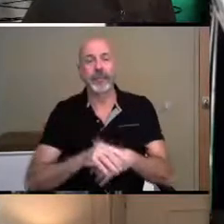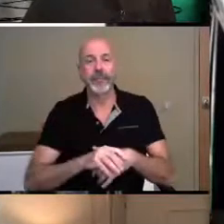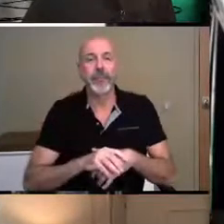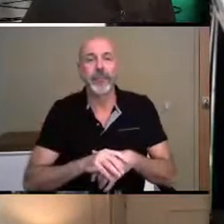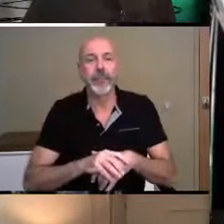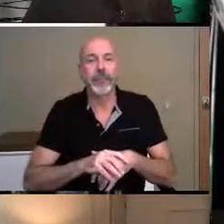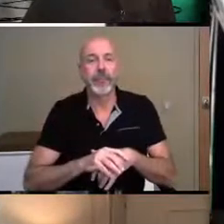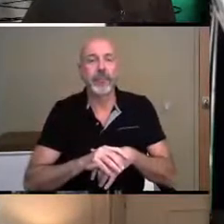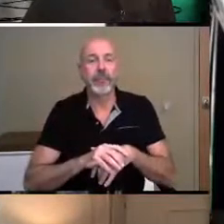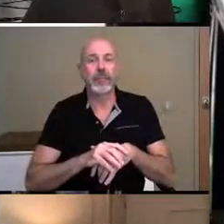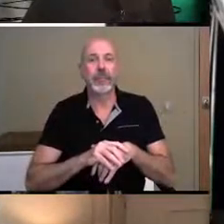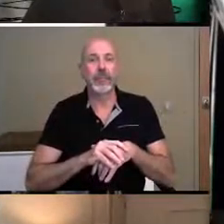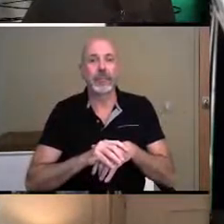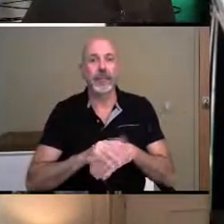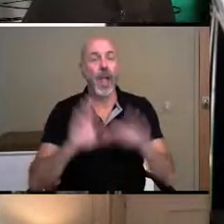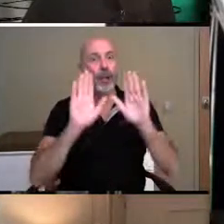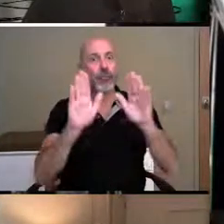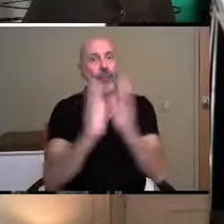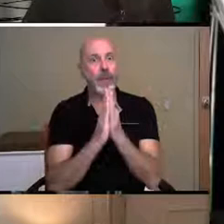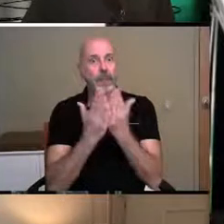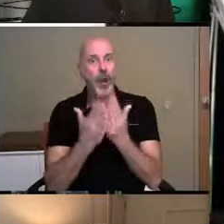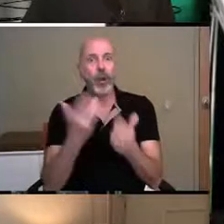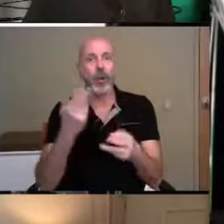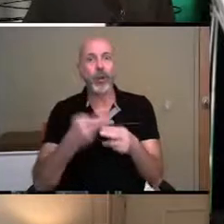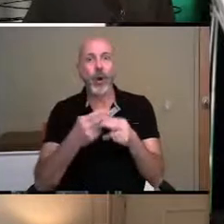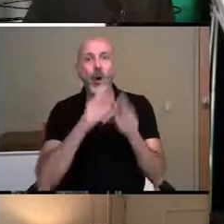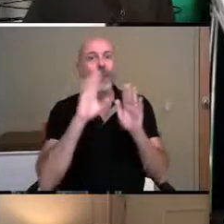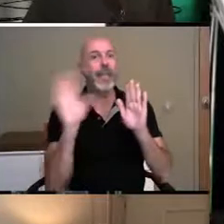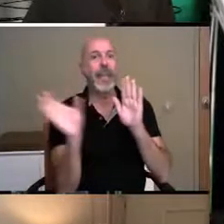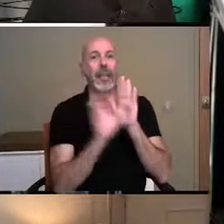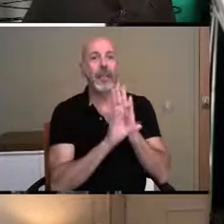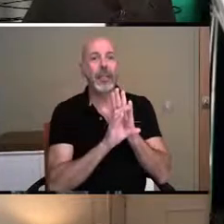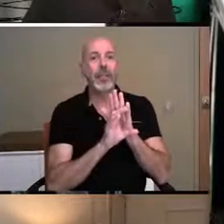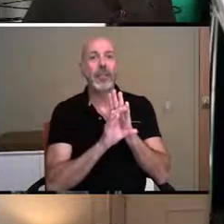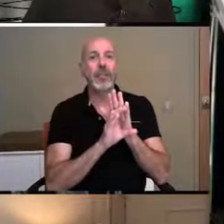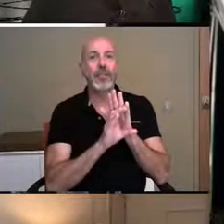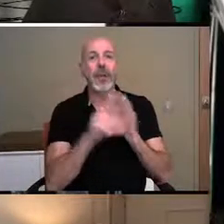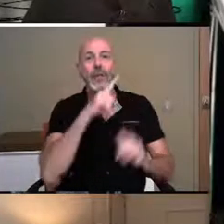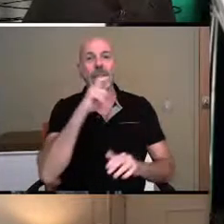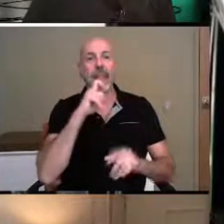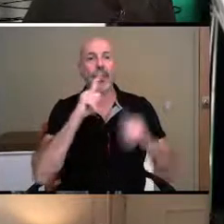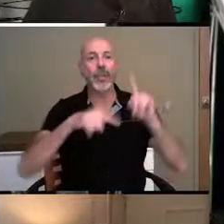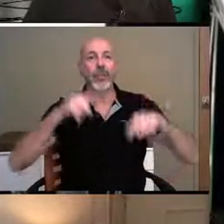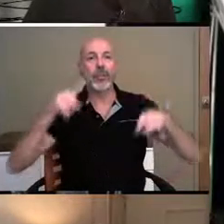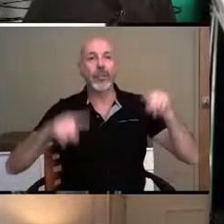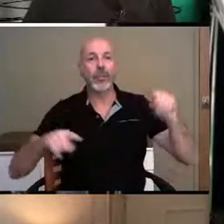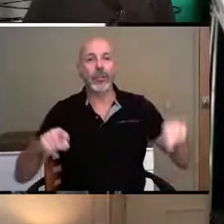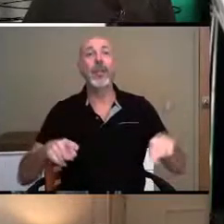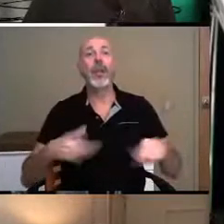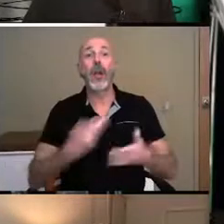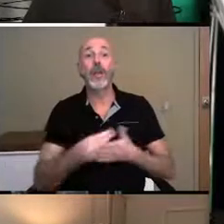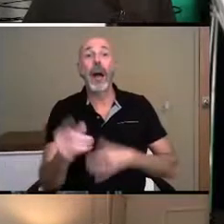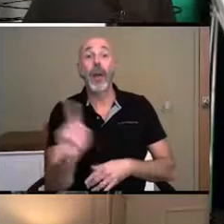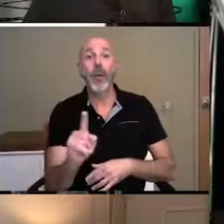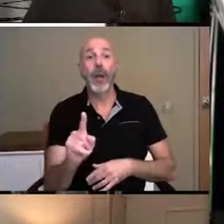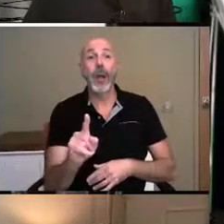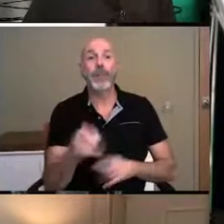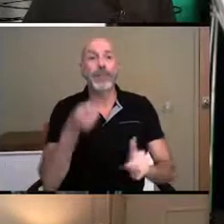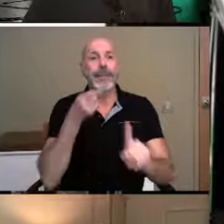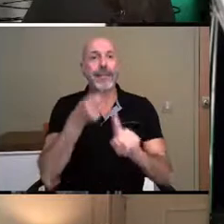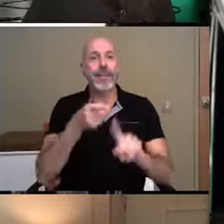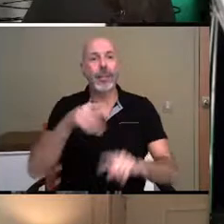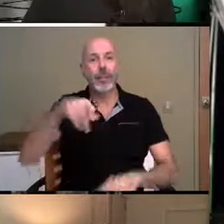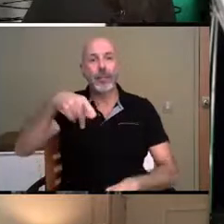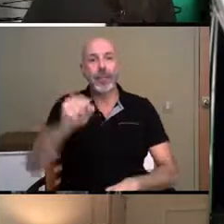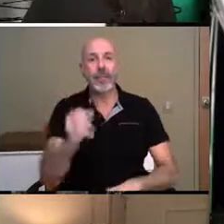a fantastic book called Images of Desert Diversity. It's available at Destination PSP, and it's a 200-page